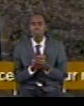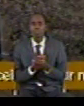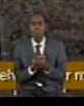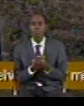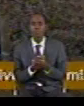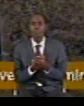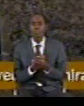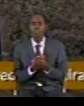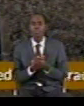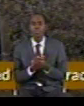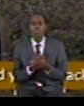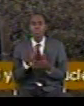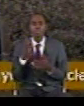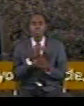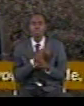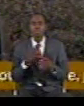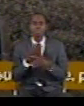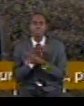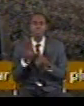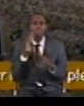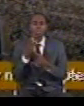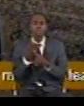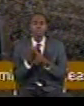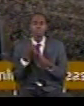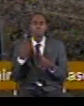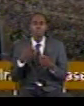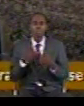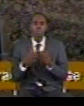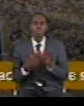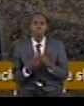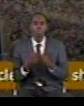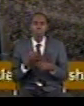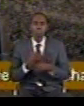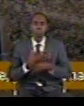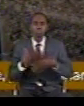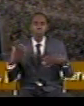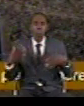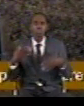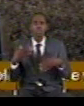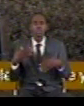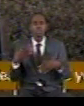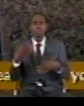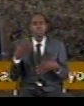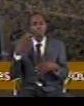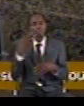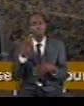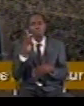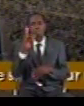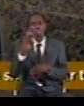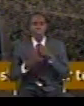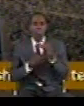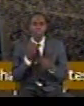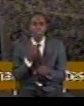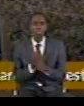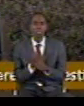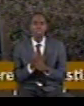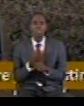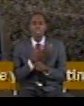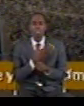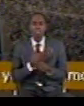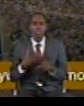swollen in his right leg for 6 years. And God healed him totally. He's totally and